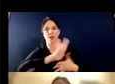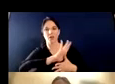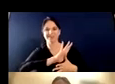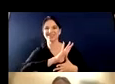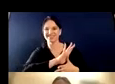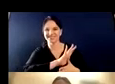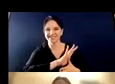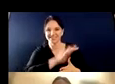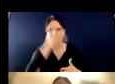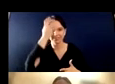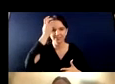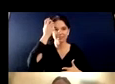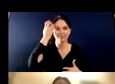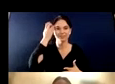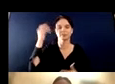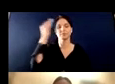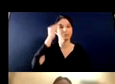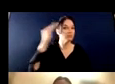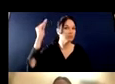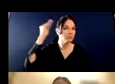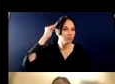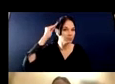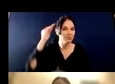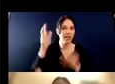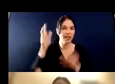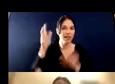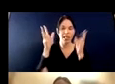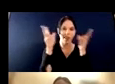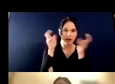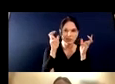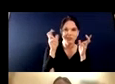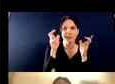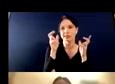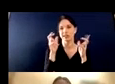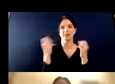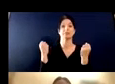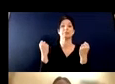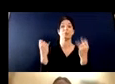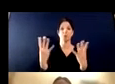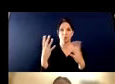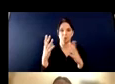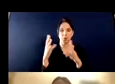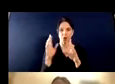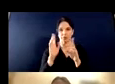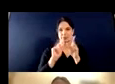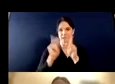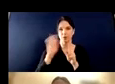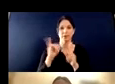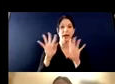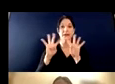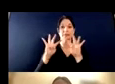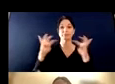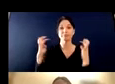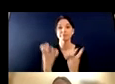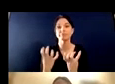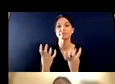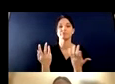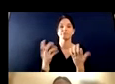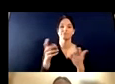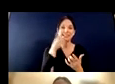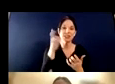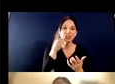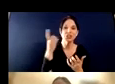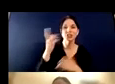amplification, listening in the presence of multiple talkers, like sitting around the dinner table with family